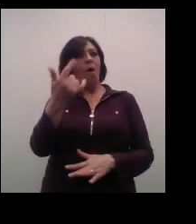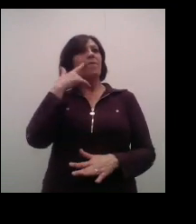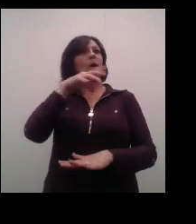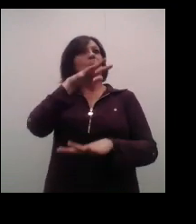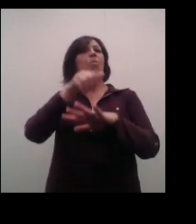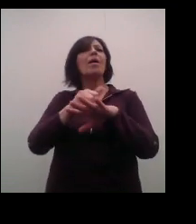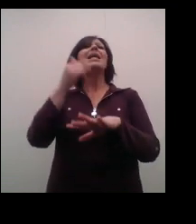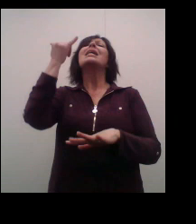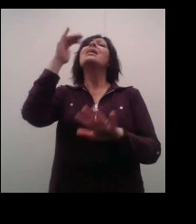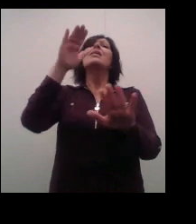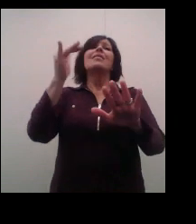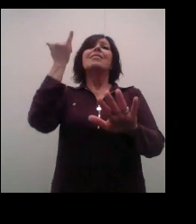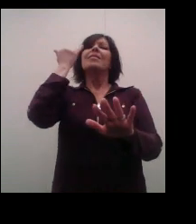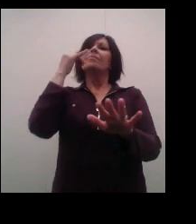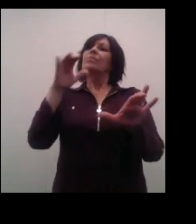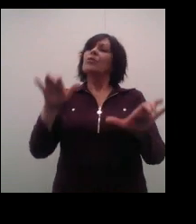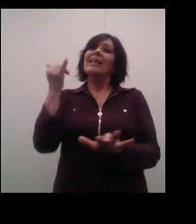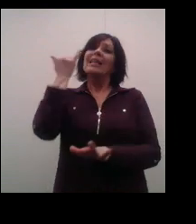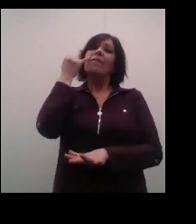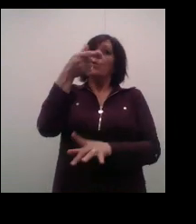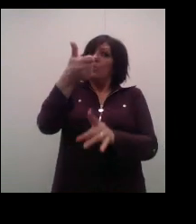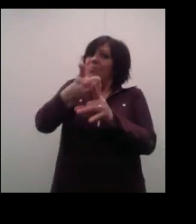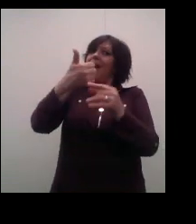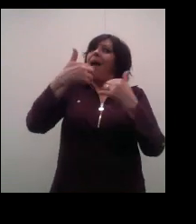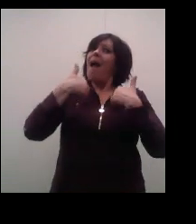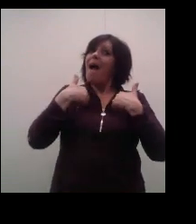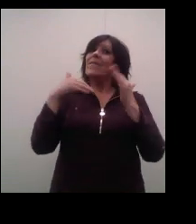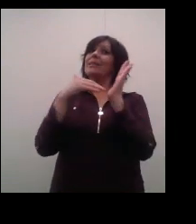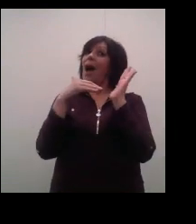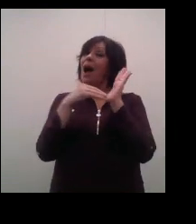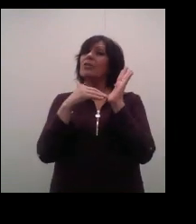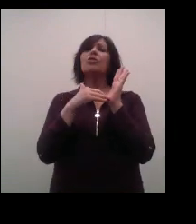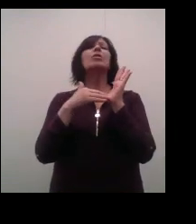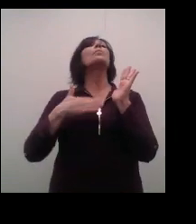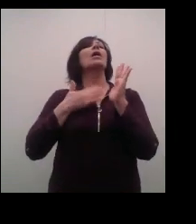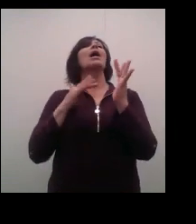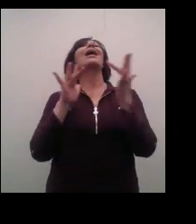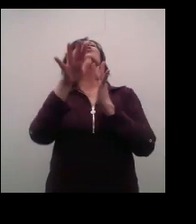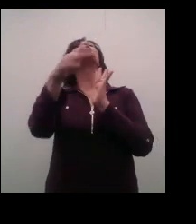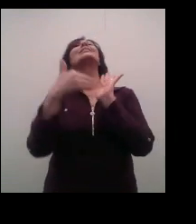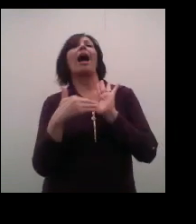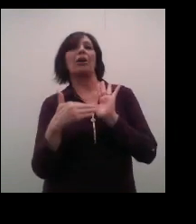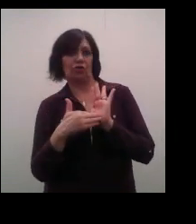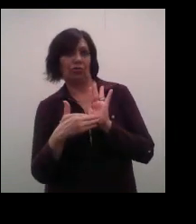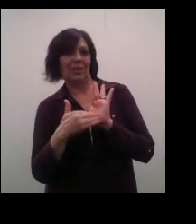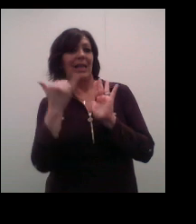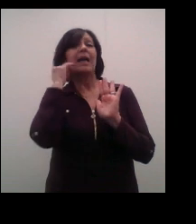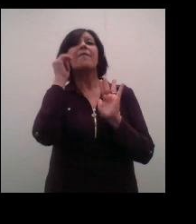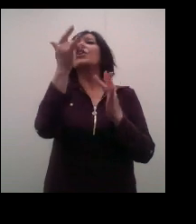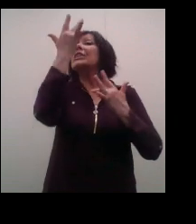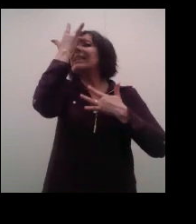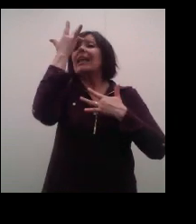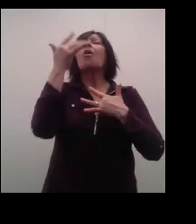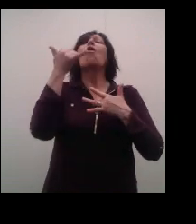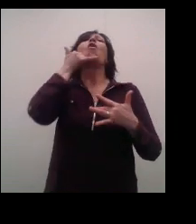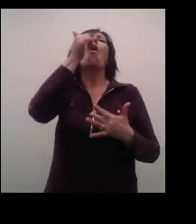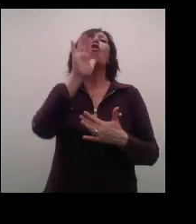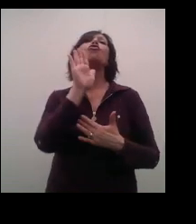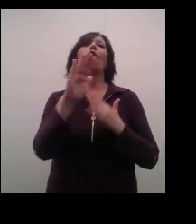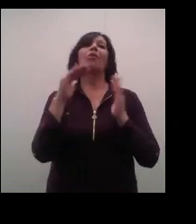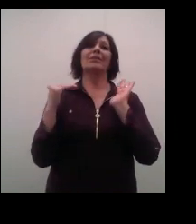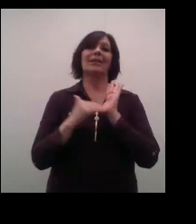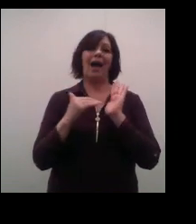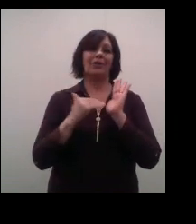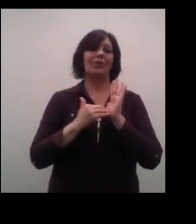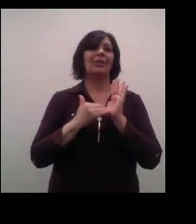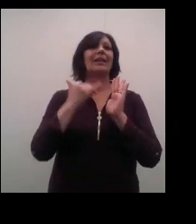care provider, work with your primary care provider to get that prescription. Remember, if you're sick, you should be talking to your primary care provider.